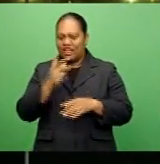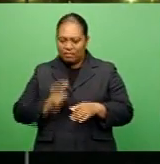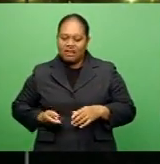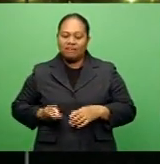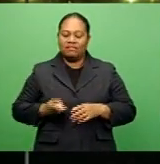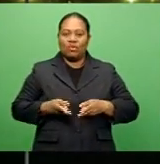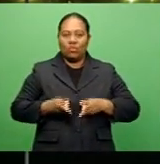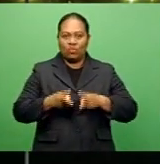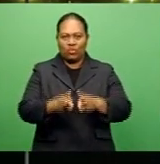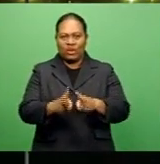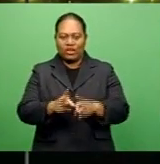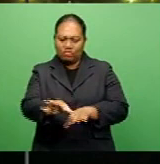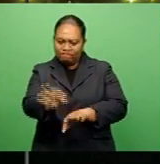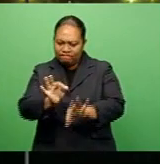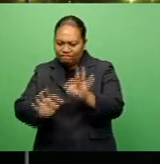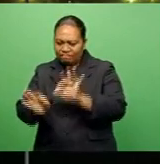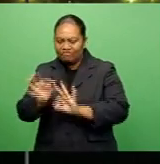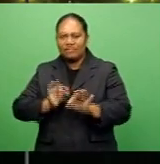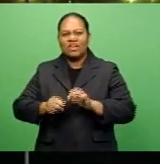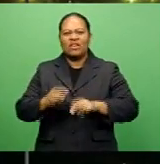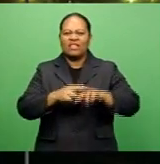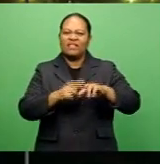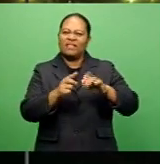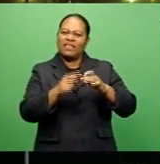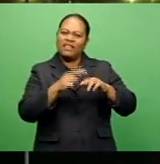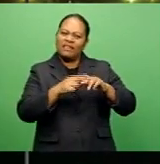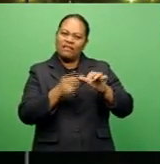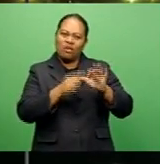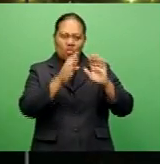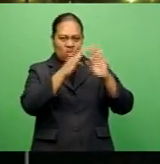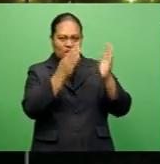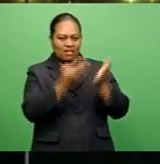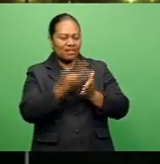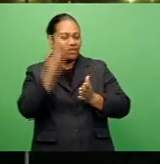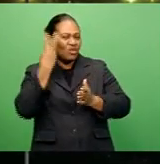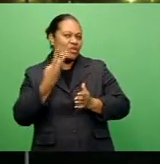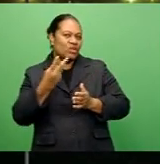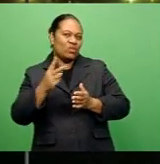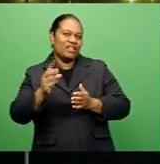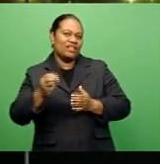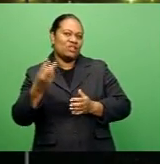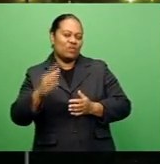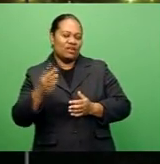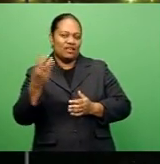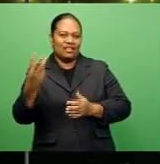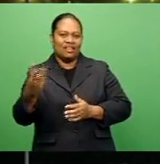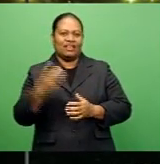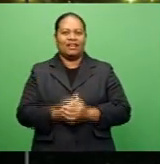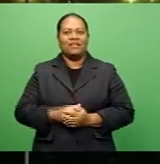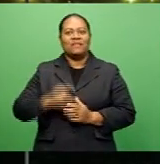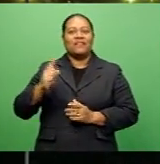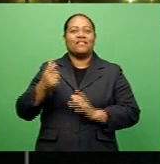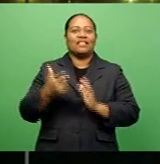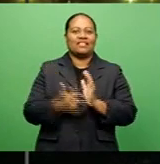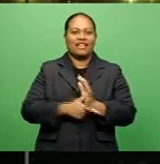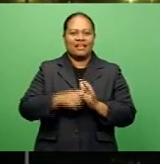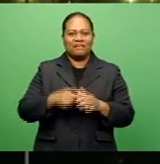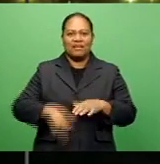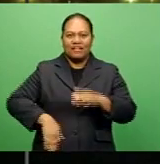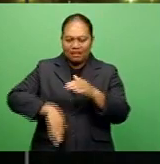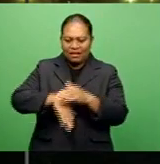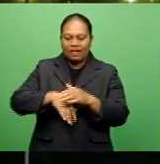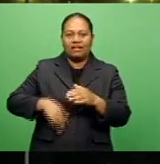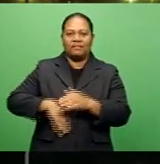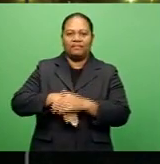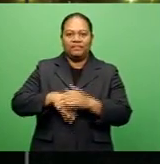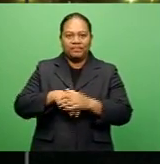to selecting players for the FIFA Women's World Cup in 2020. It is also the first ever league competition for women in